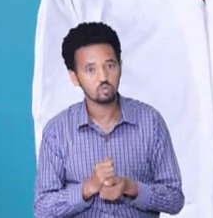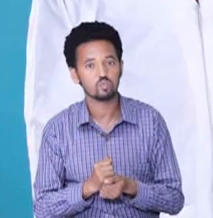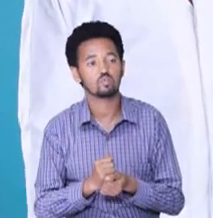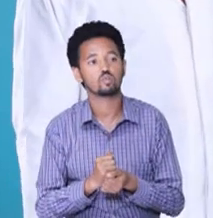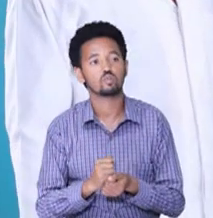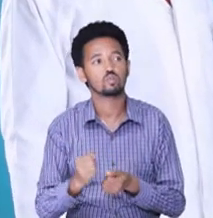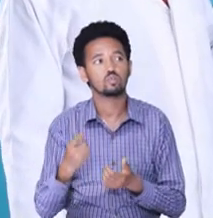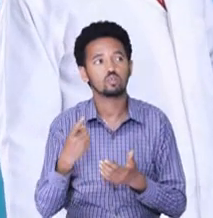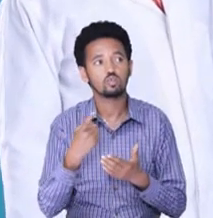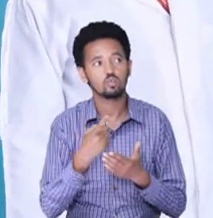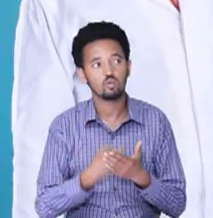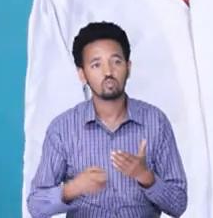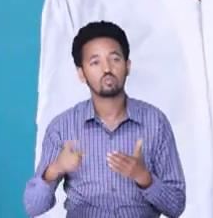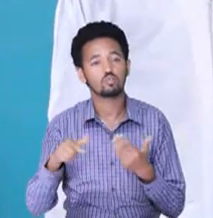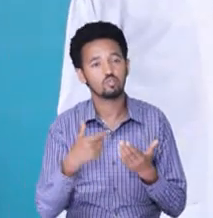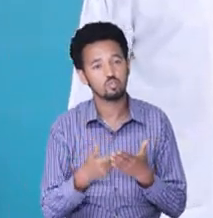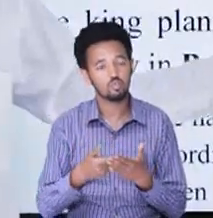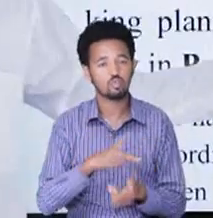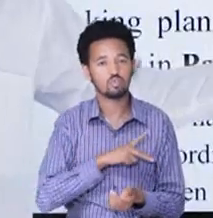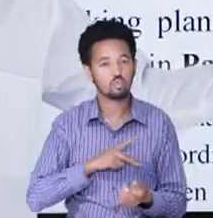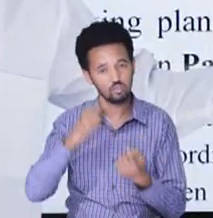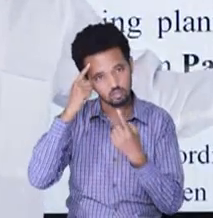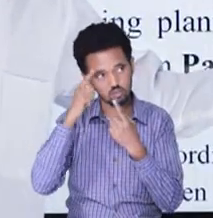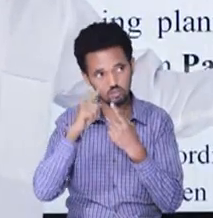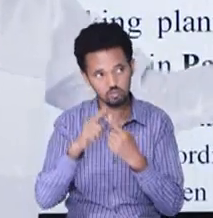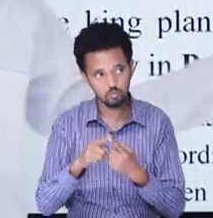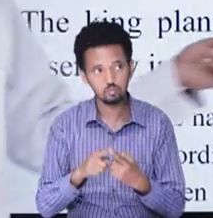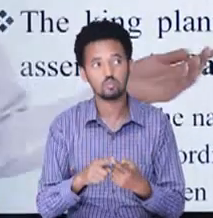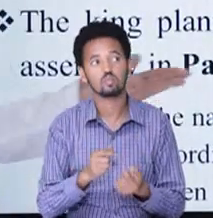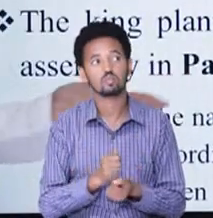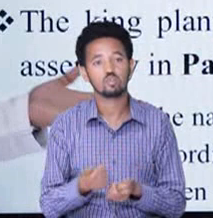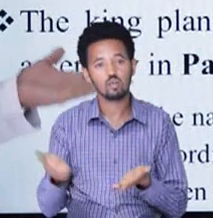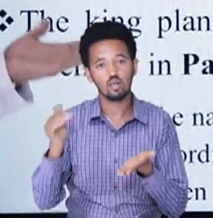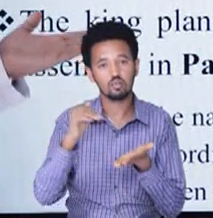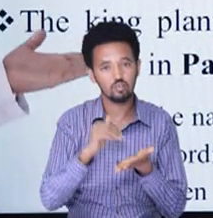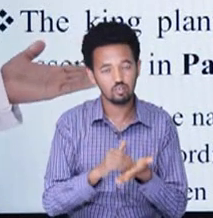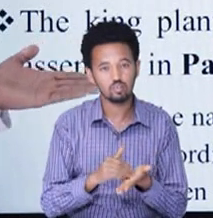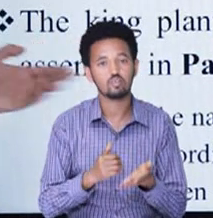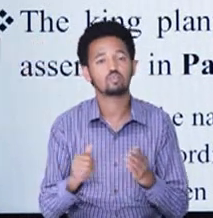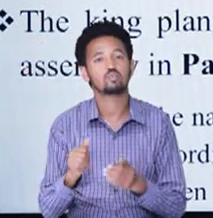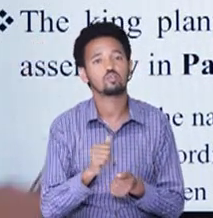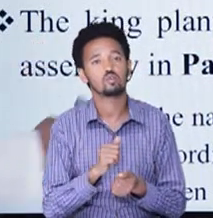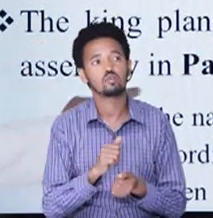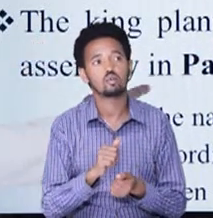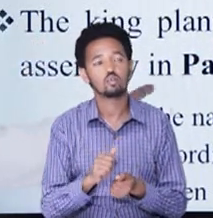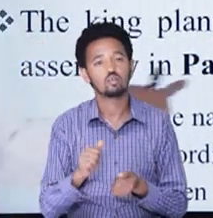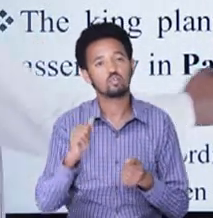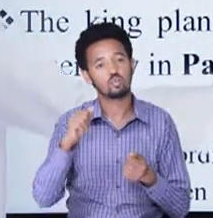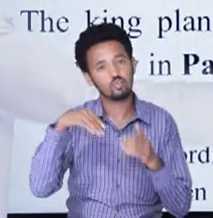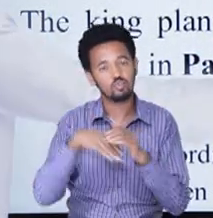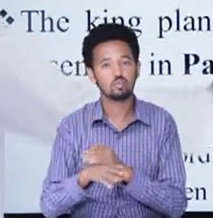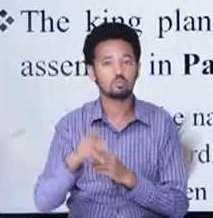Court. Then the king planned a counter-revolution against the assembly in